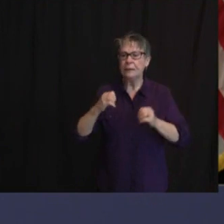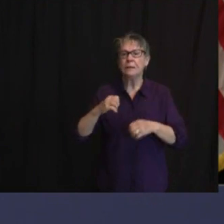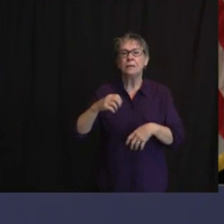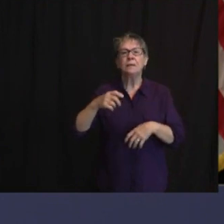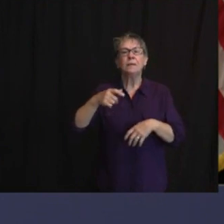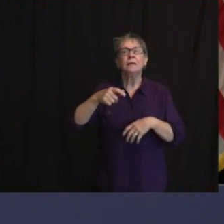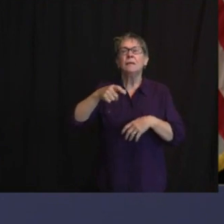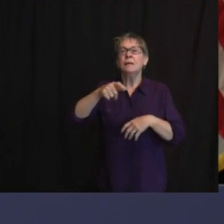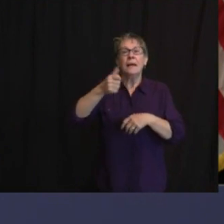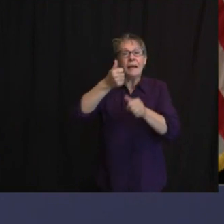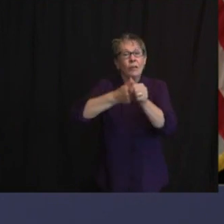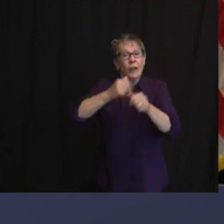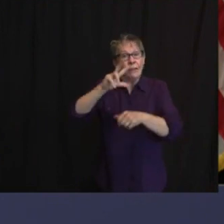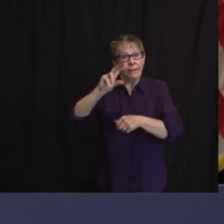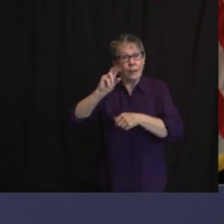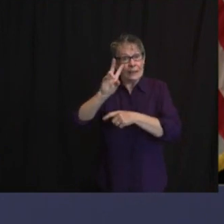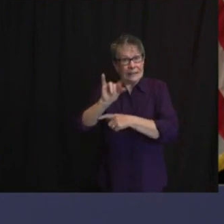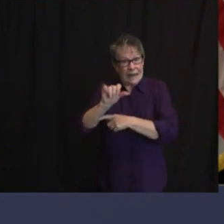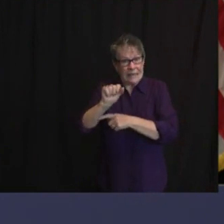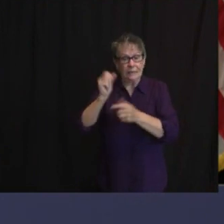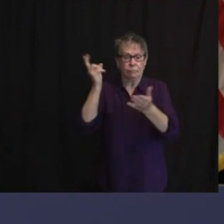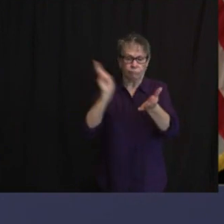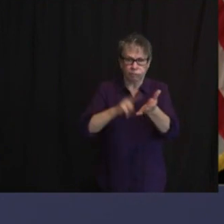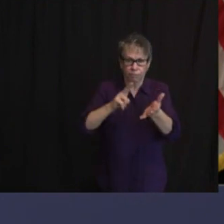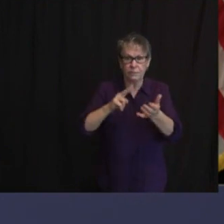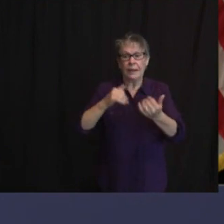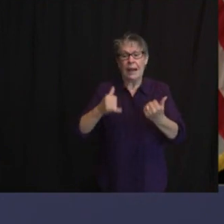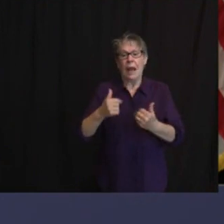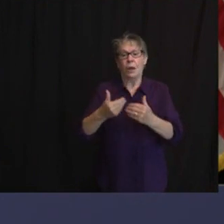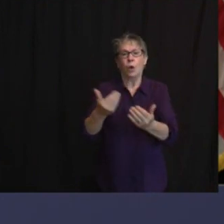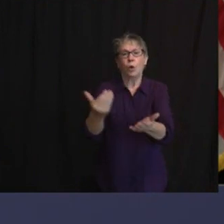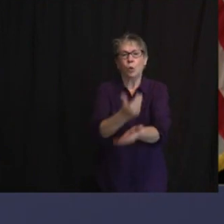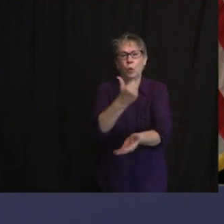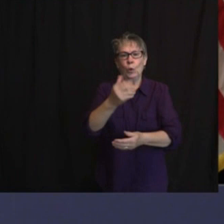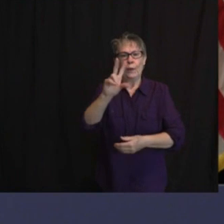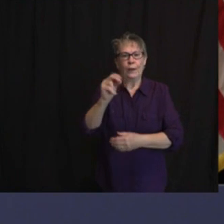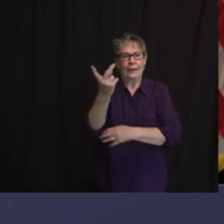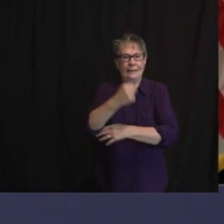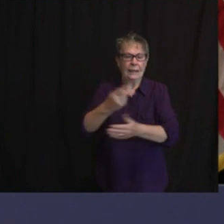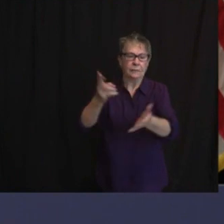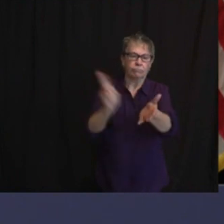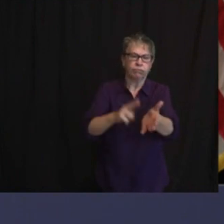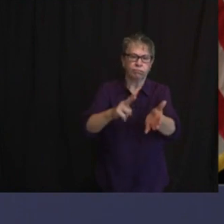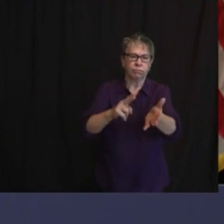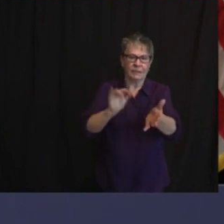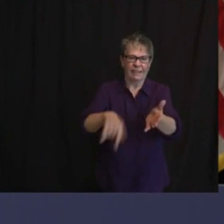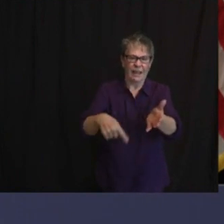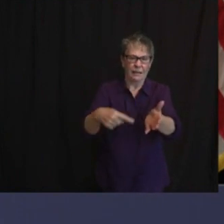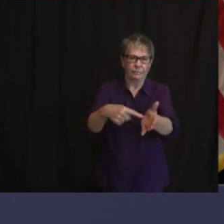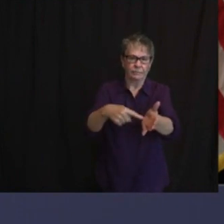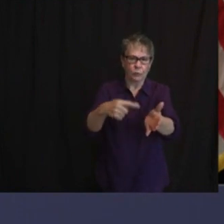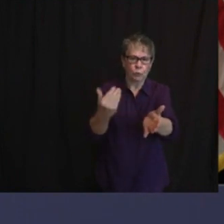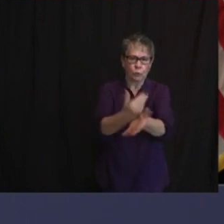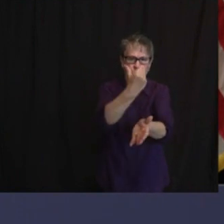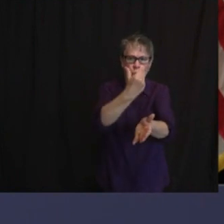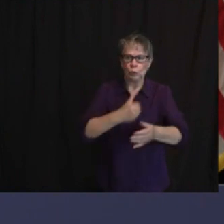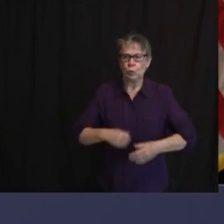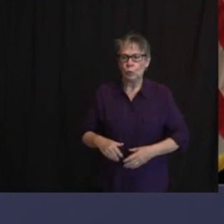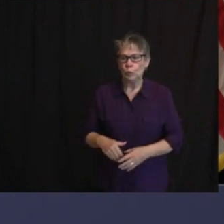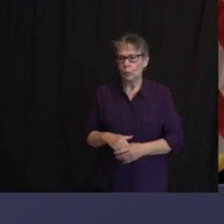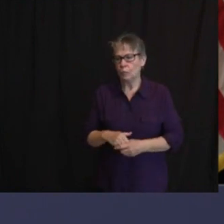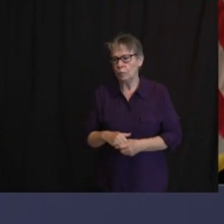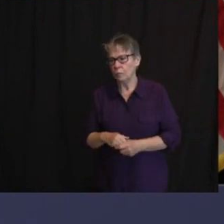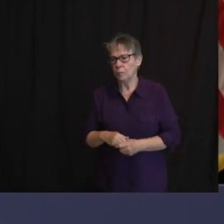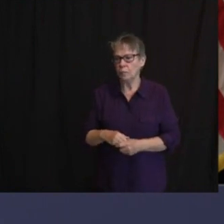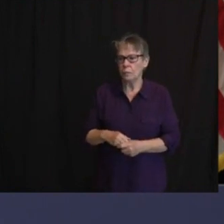health, for the second time renewing the public health emergency. The duration of a state of emergency is dependent on the